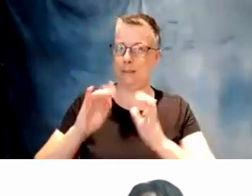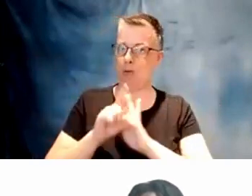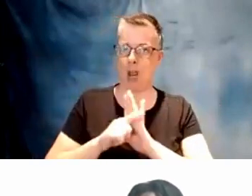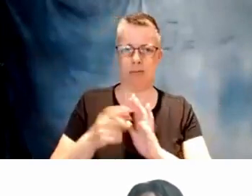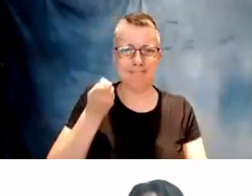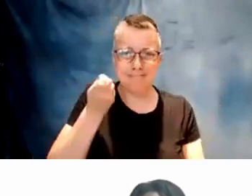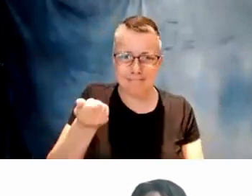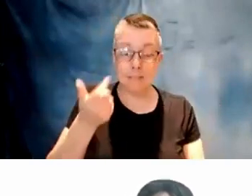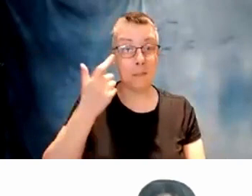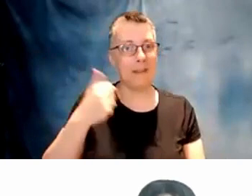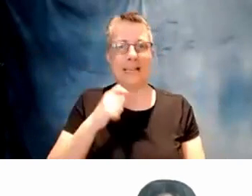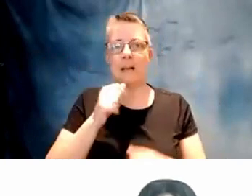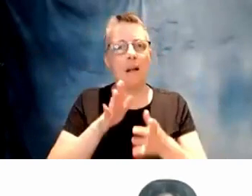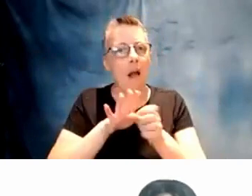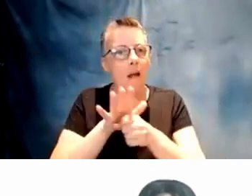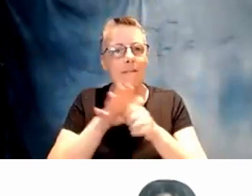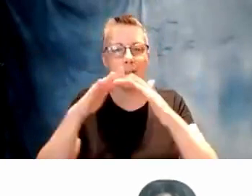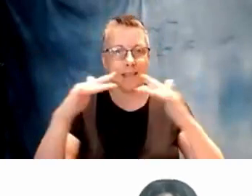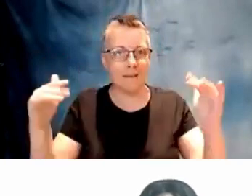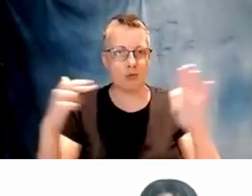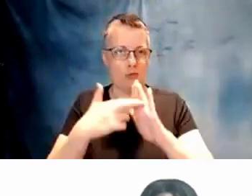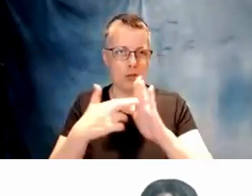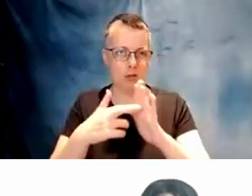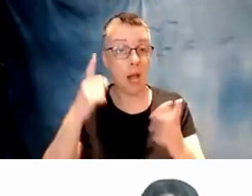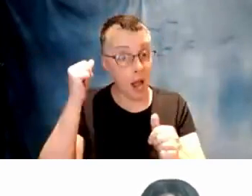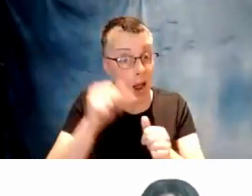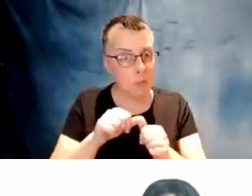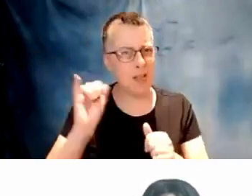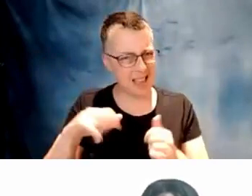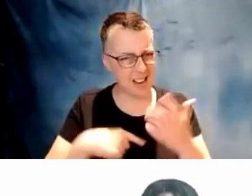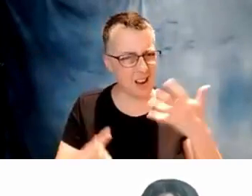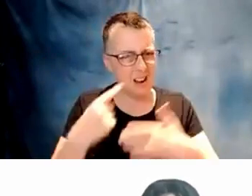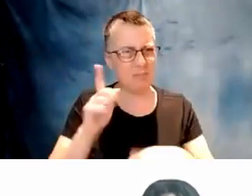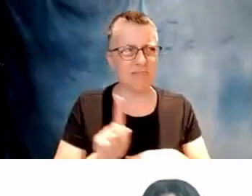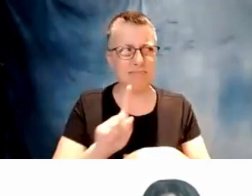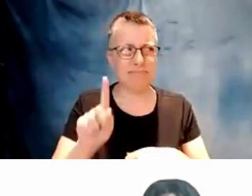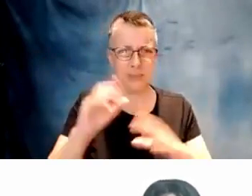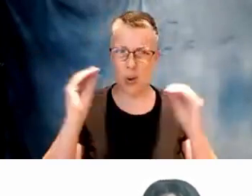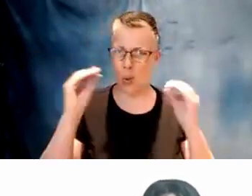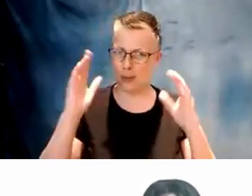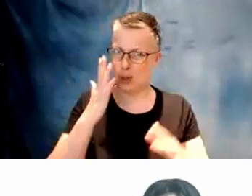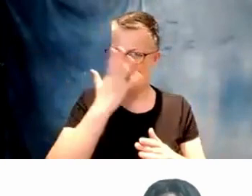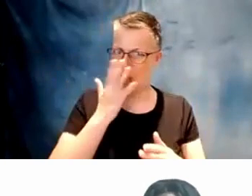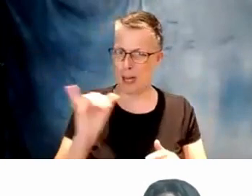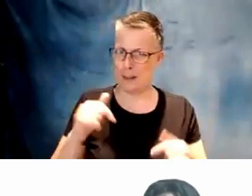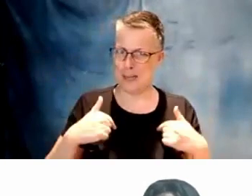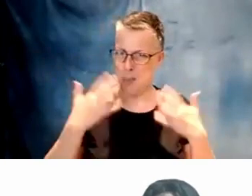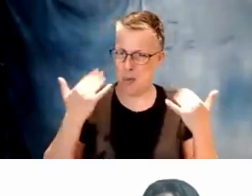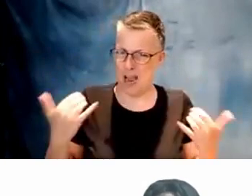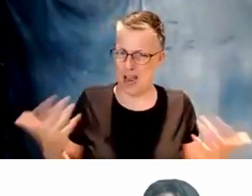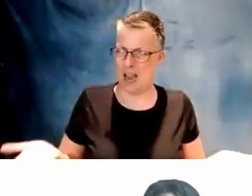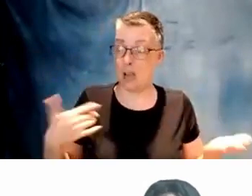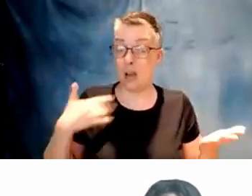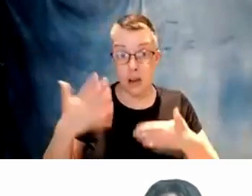the lack of that representation, I remember wondering why there is not teachers that look like me, and then just jump in to